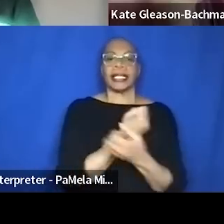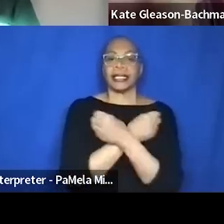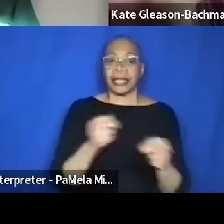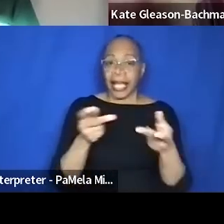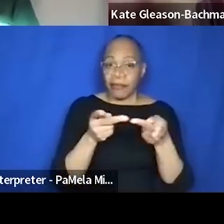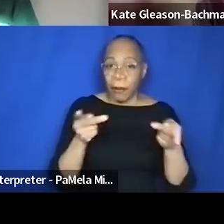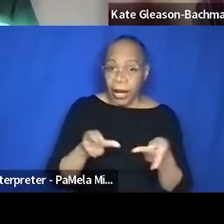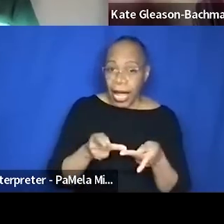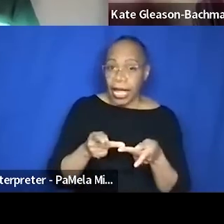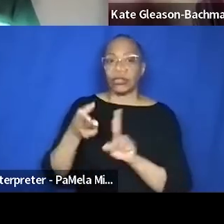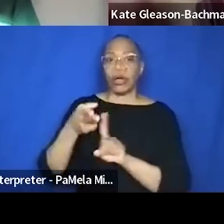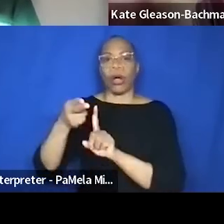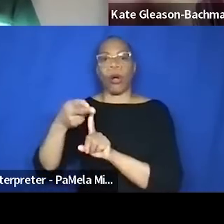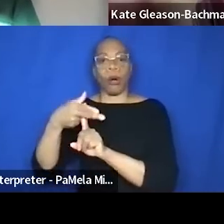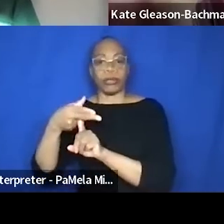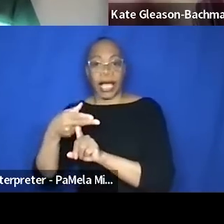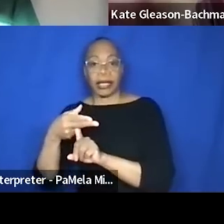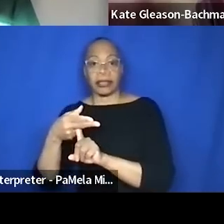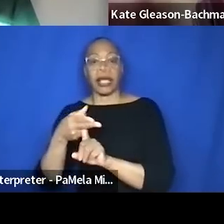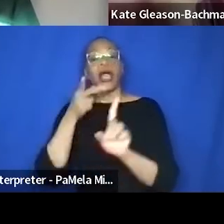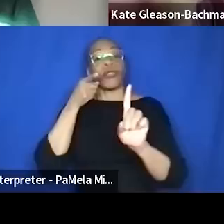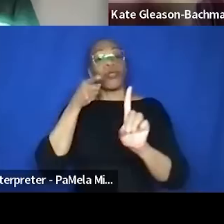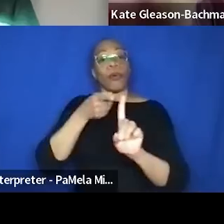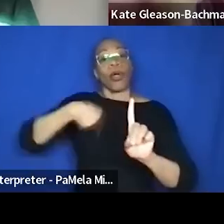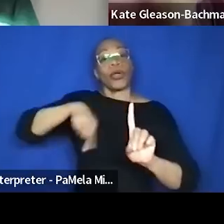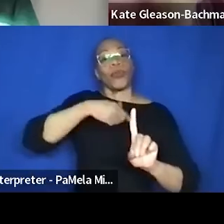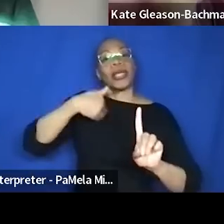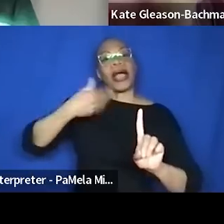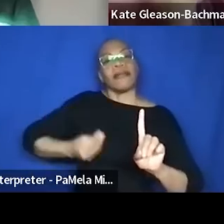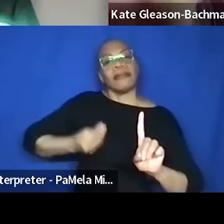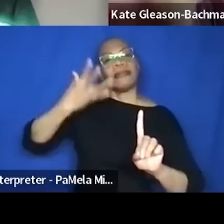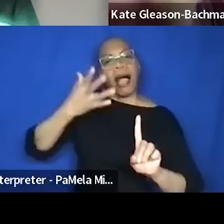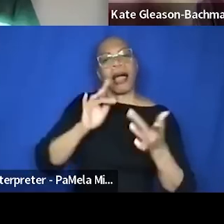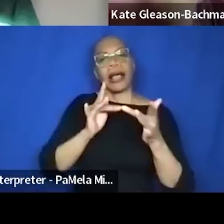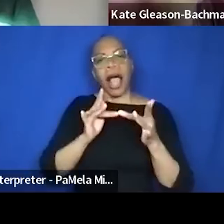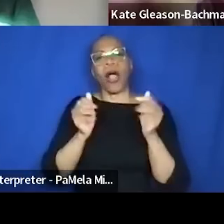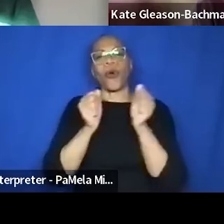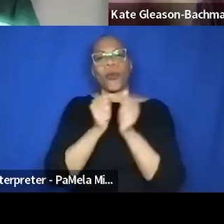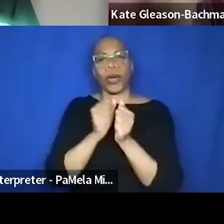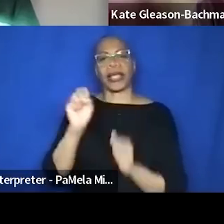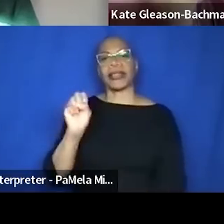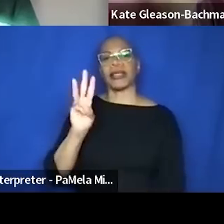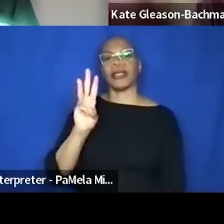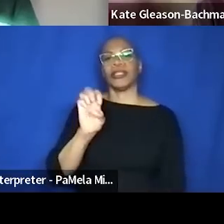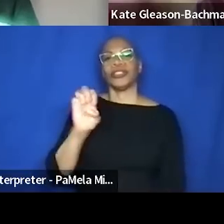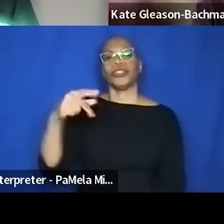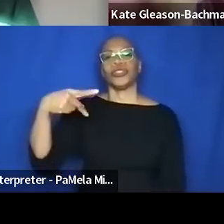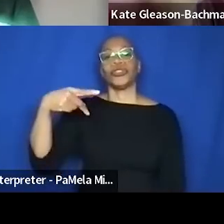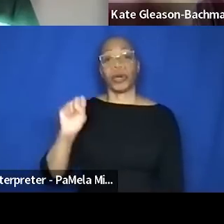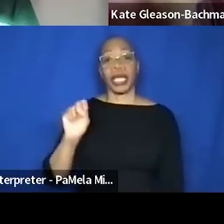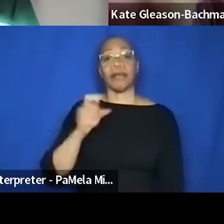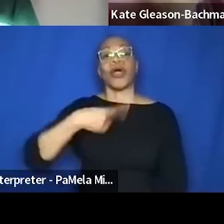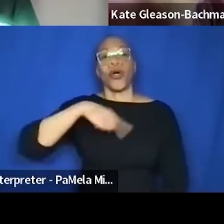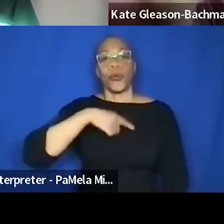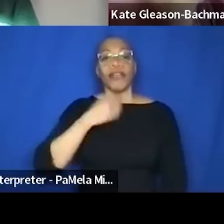we do have a lot of contact with the sweeps. We've actually been able to do that